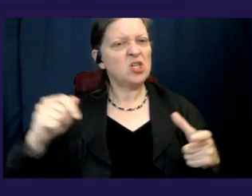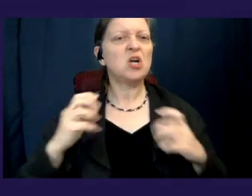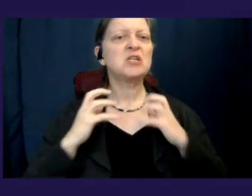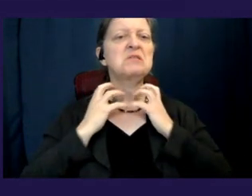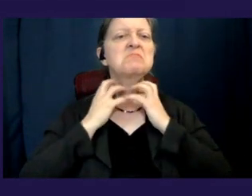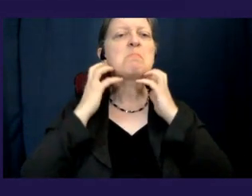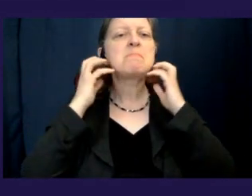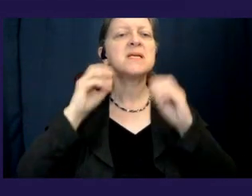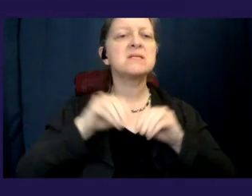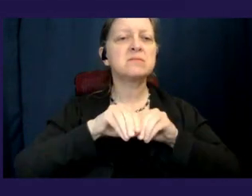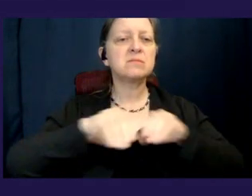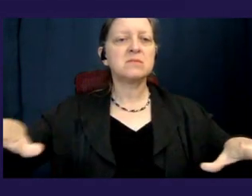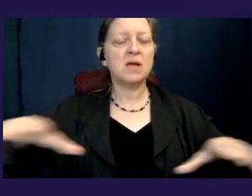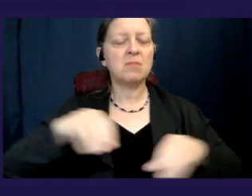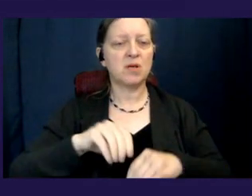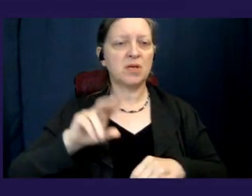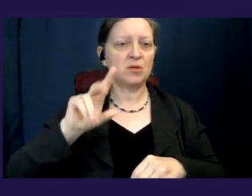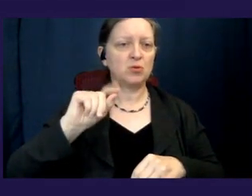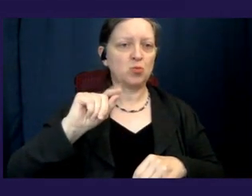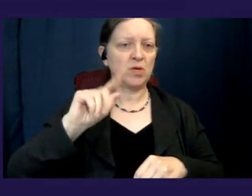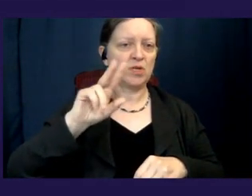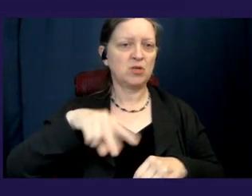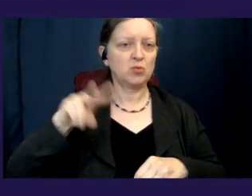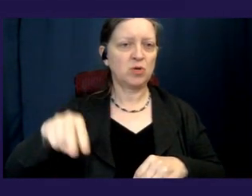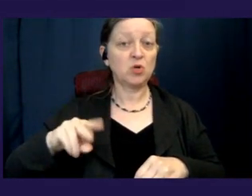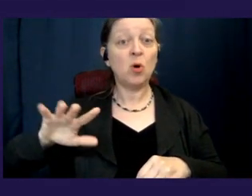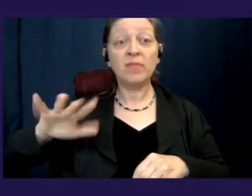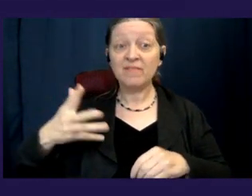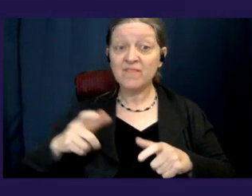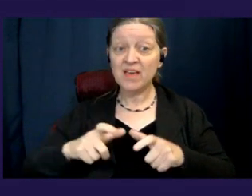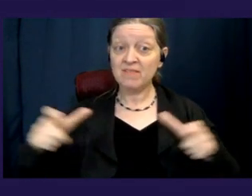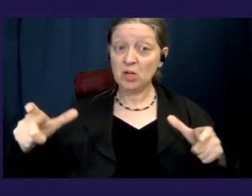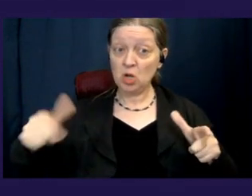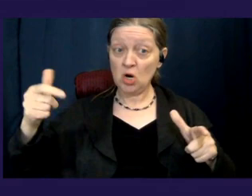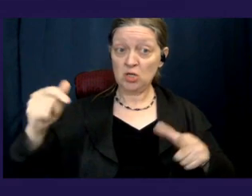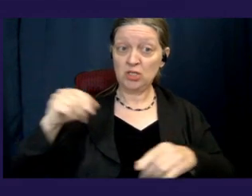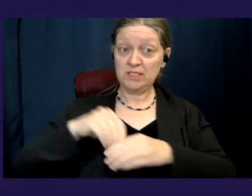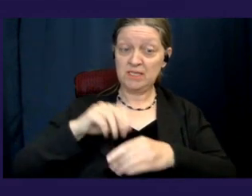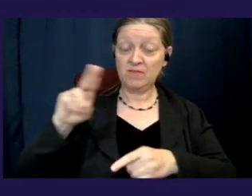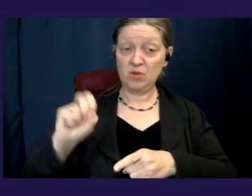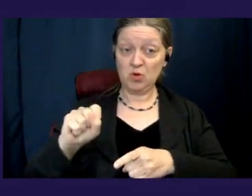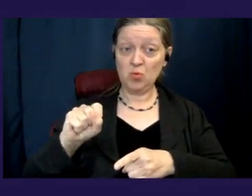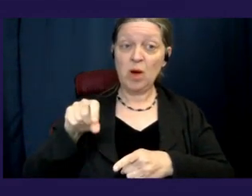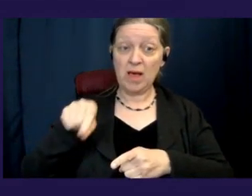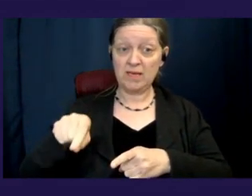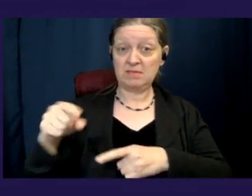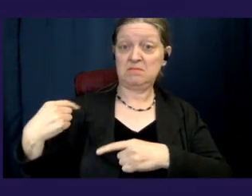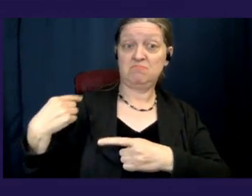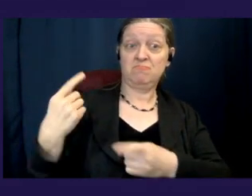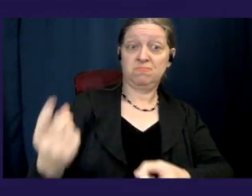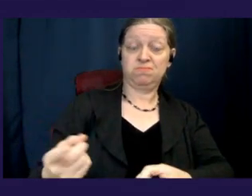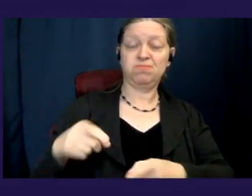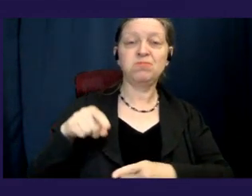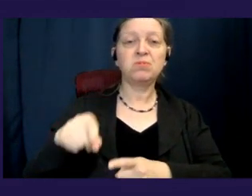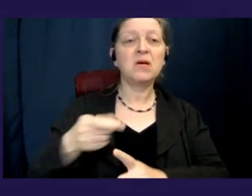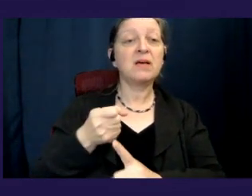of measles that the United States has seen. It affected 85 children, most of whom were old enough to get the MMR